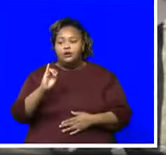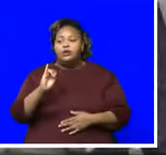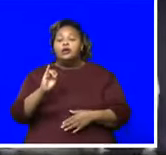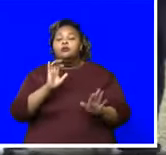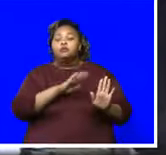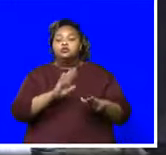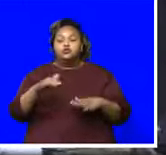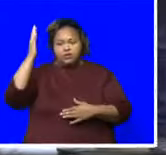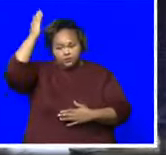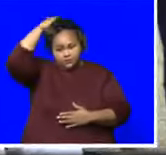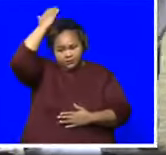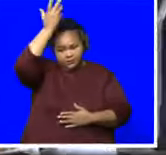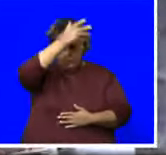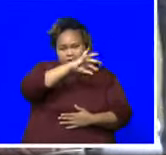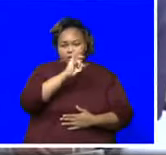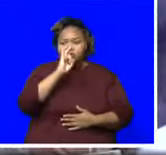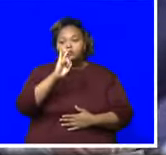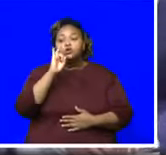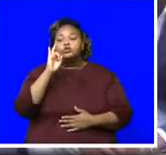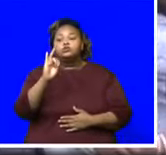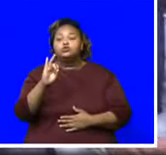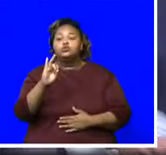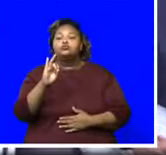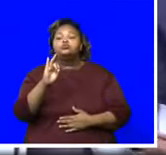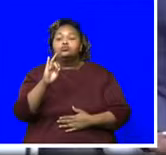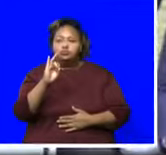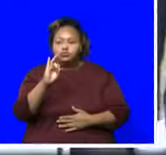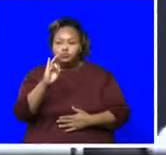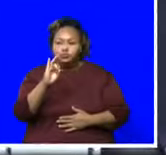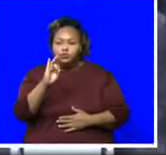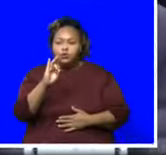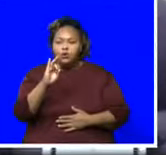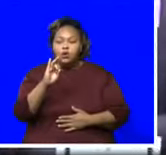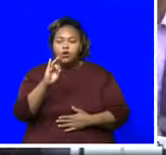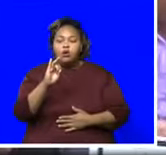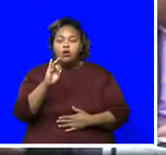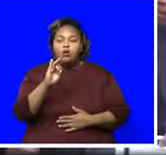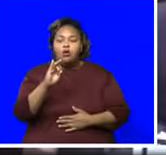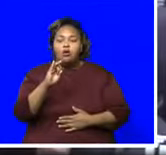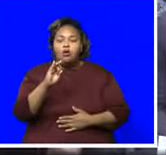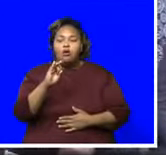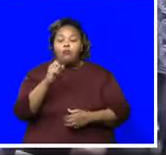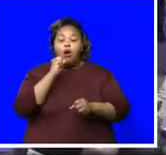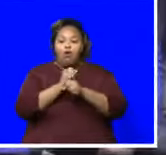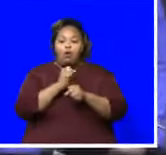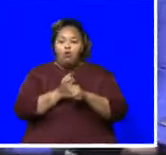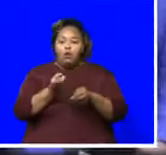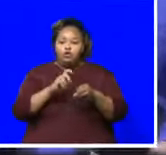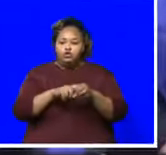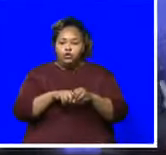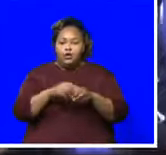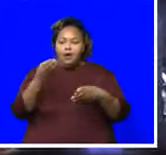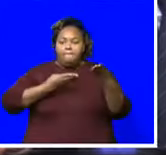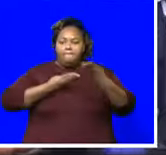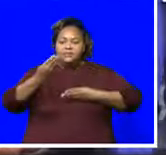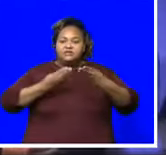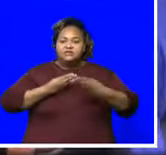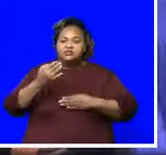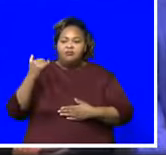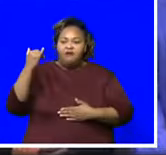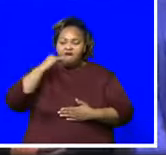event, and 22 of them are said to be employed by EPTC. For Eswatini TV News, Tembo Sima Vimbela with Mbongwa